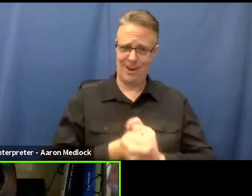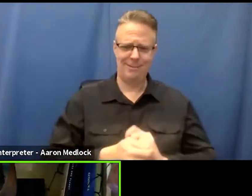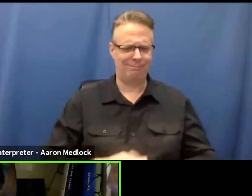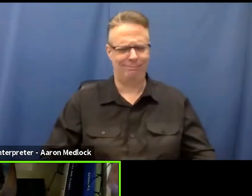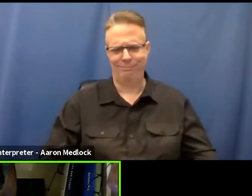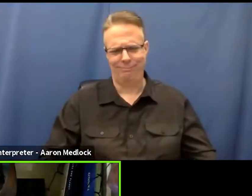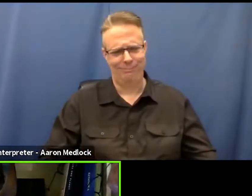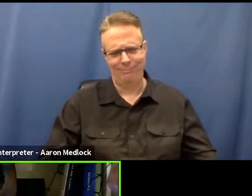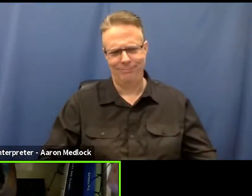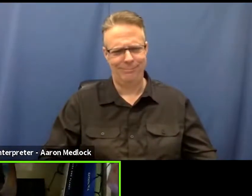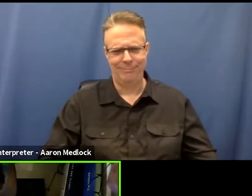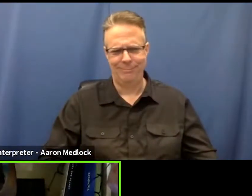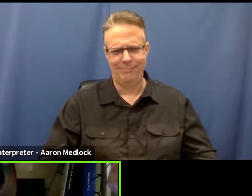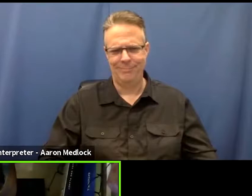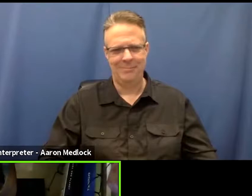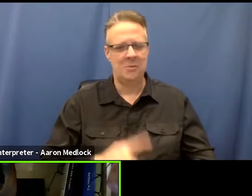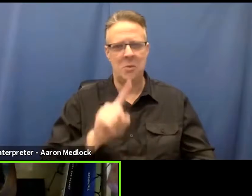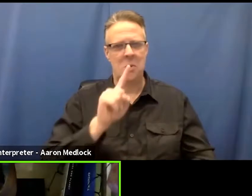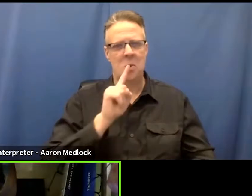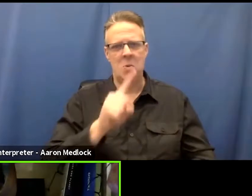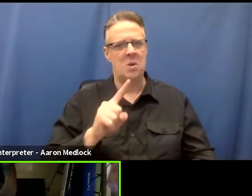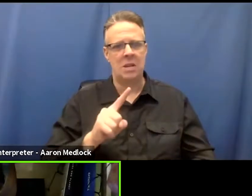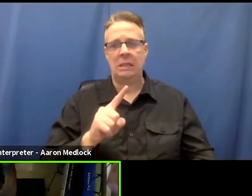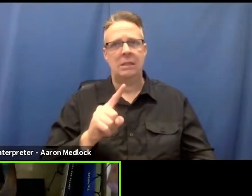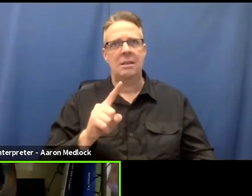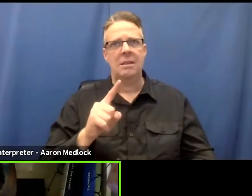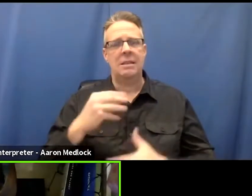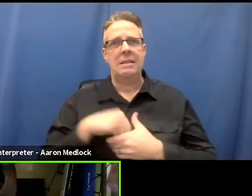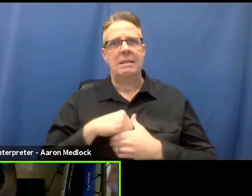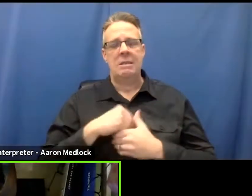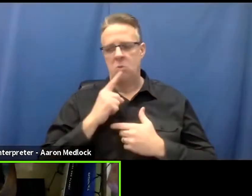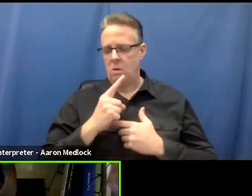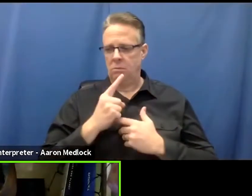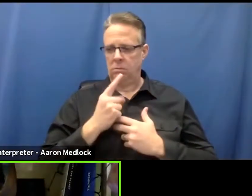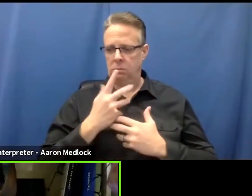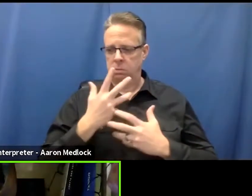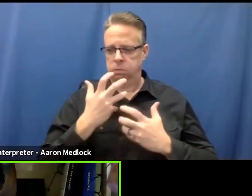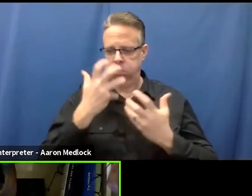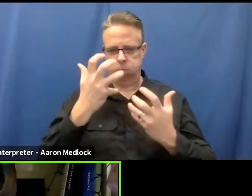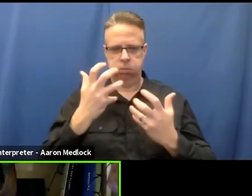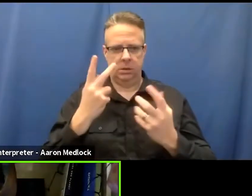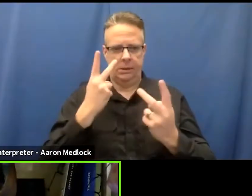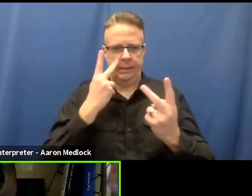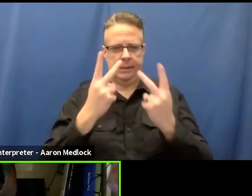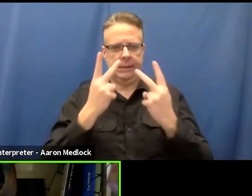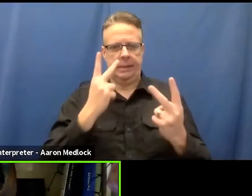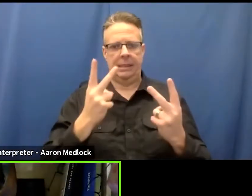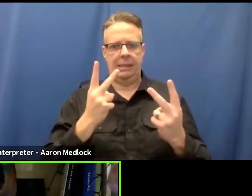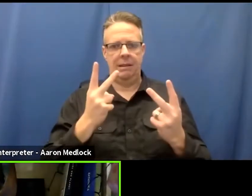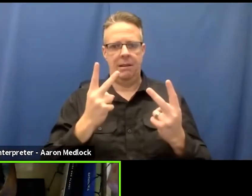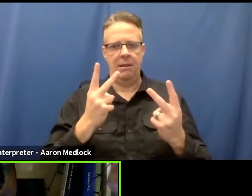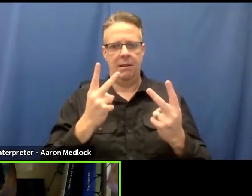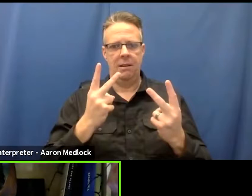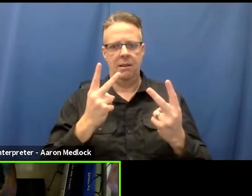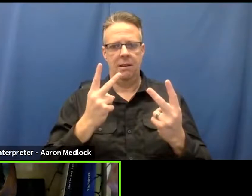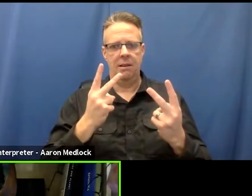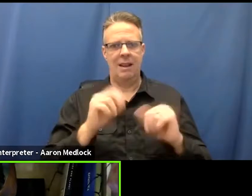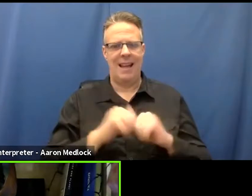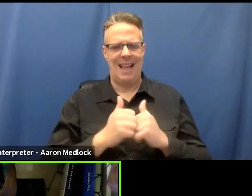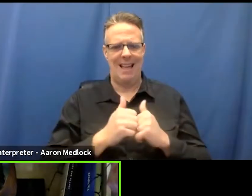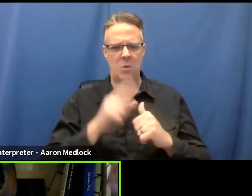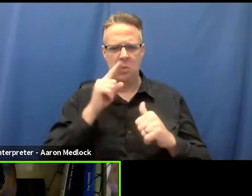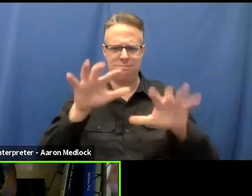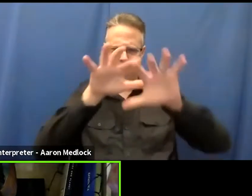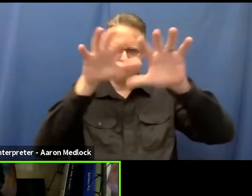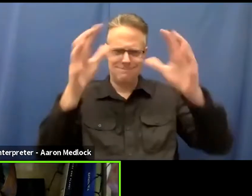And it's hugely infuriating to see how globally, as